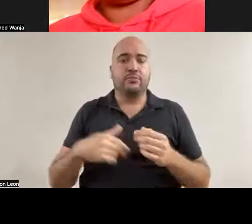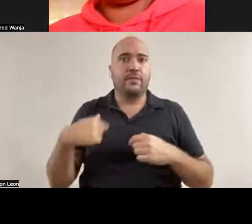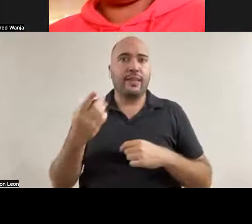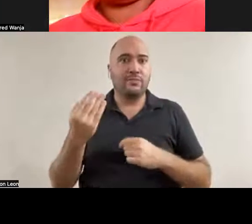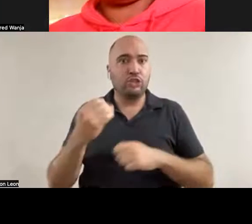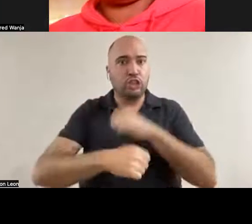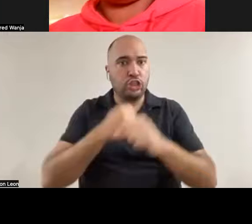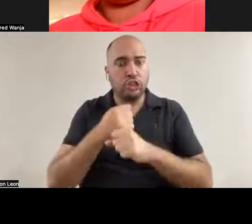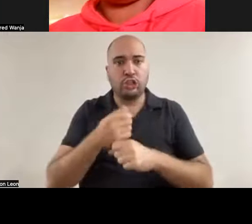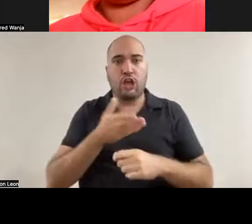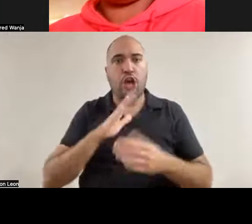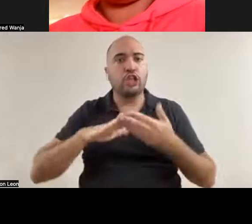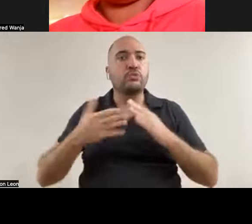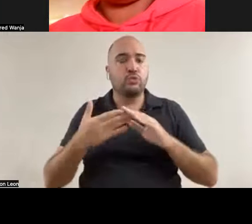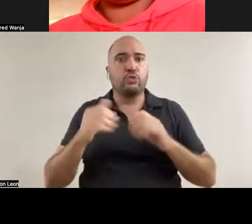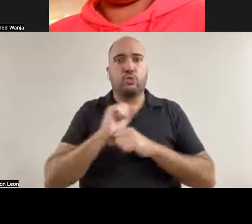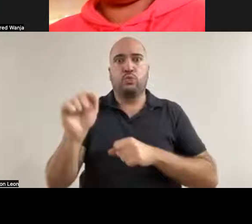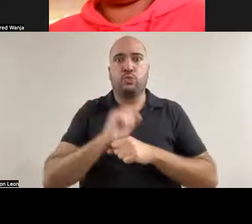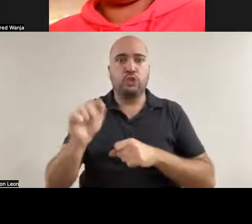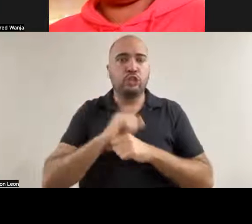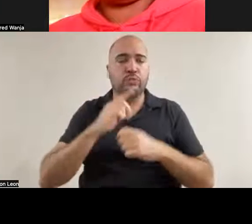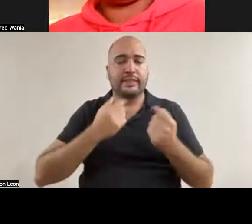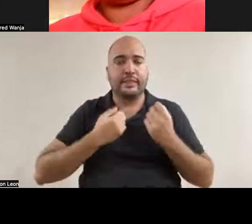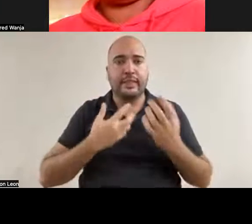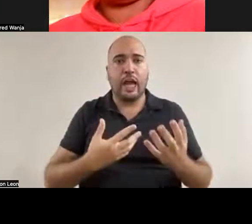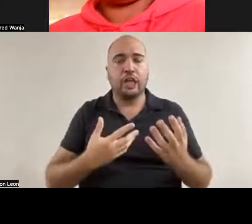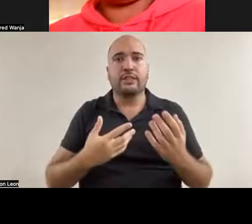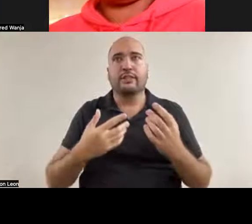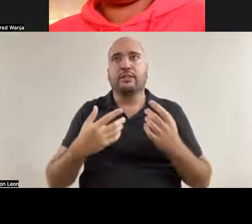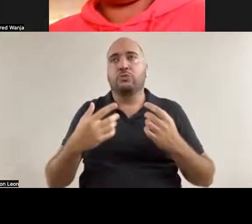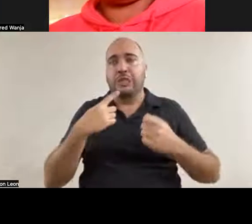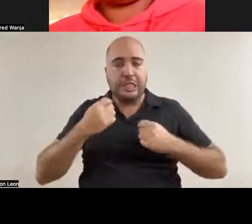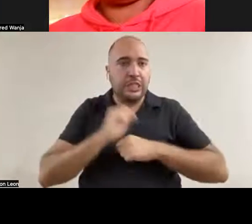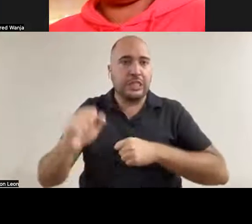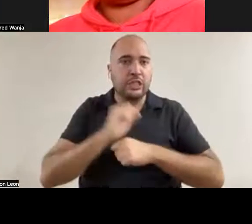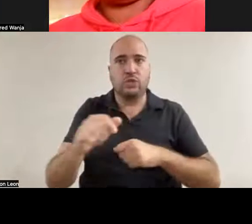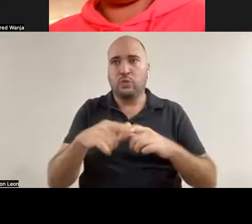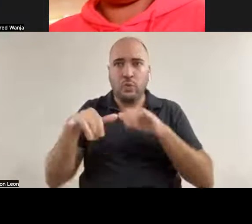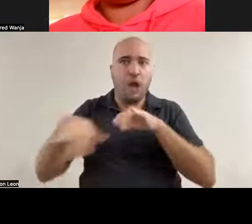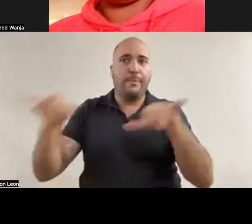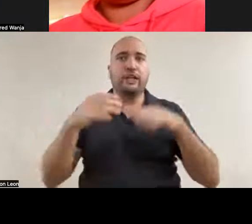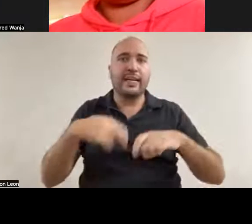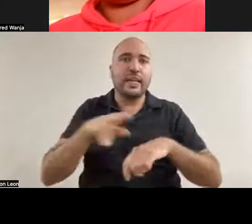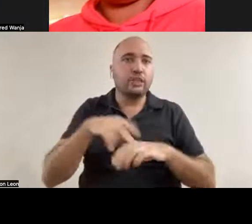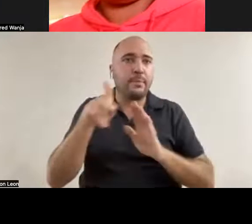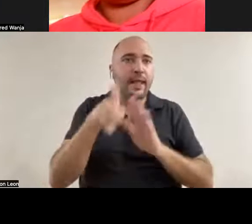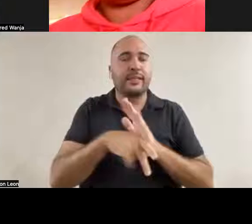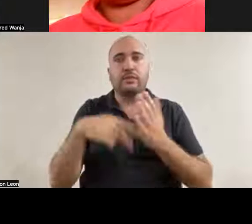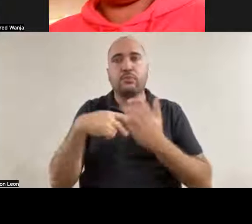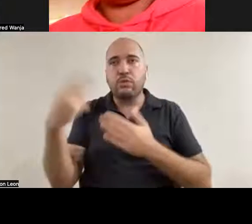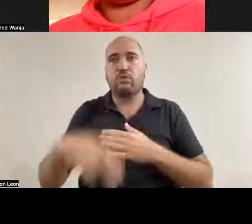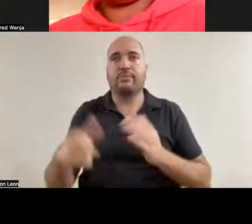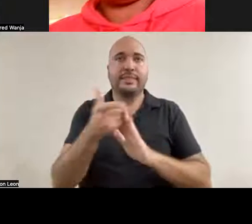our community has worked tirelessly to harmonise our national policies, our programs, our legislation,